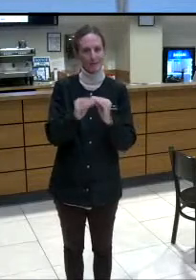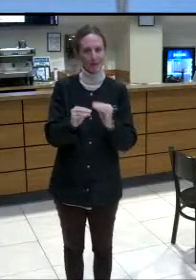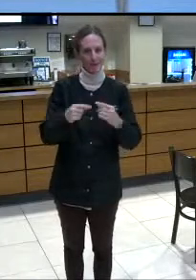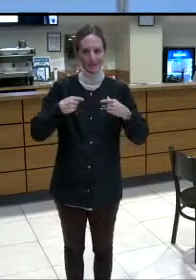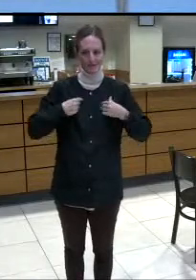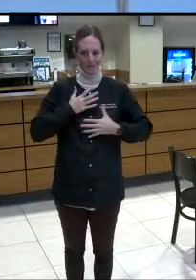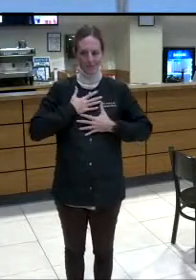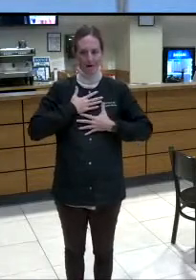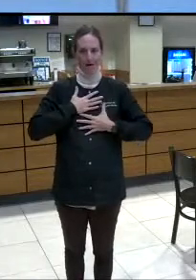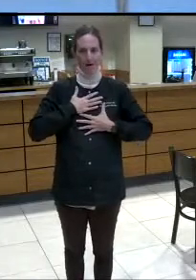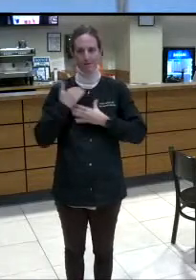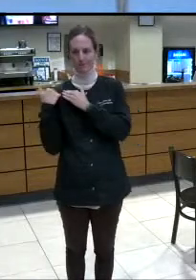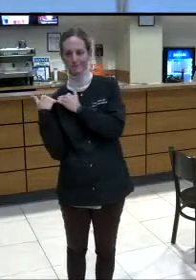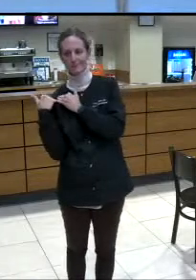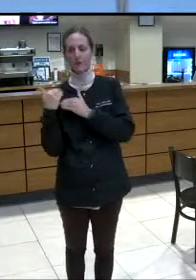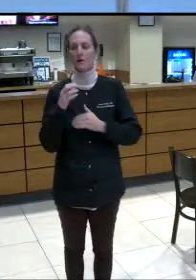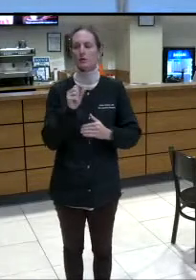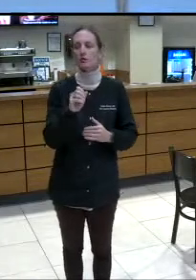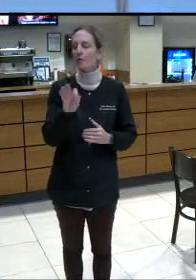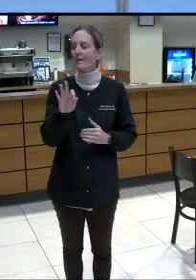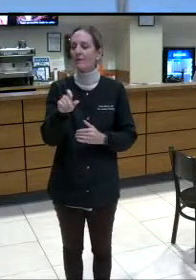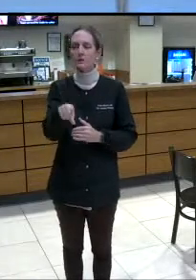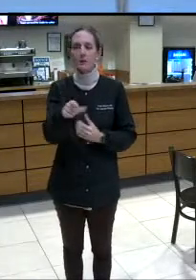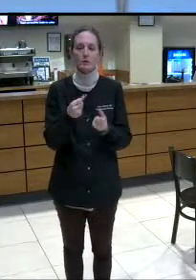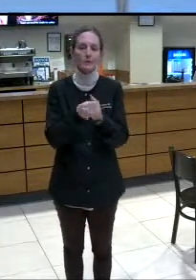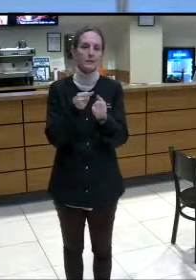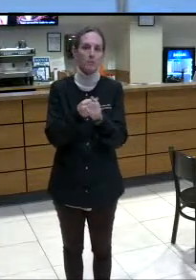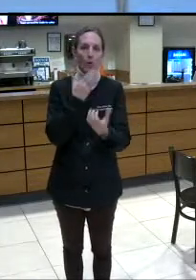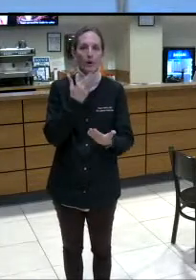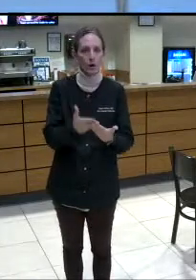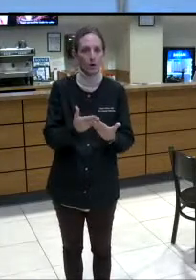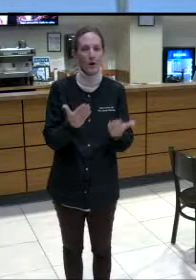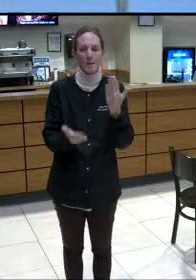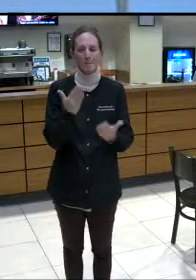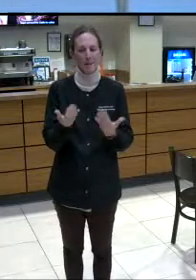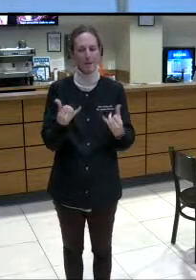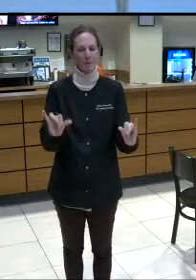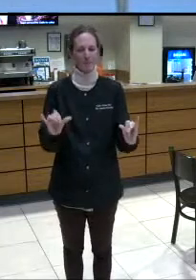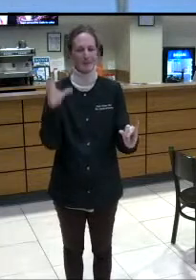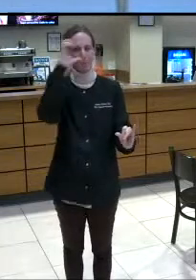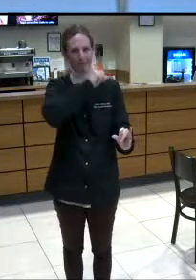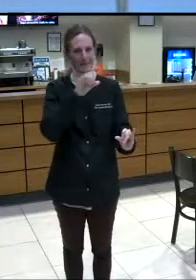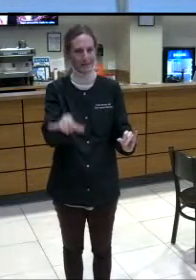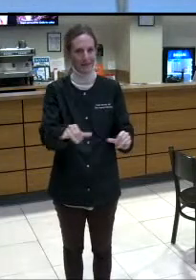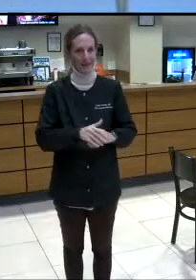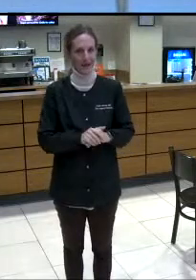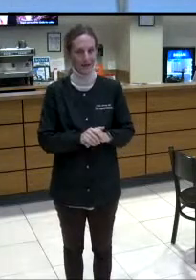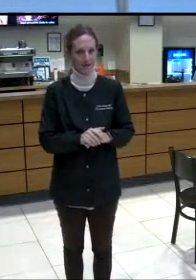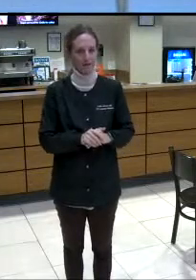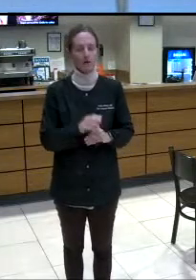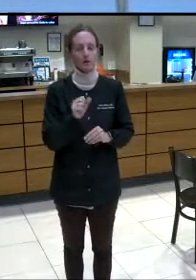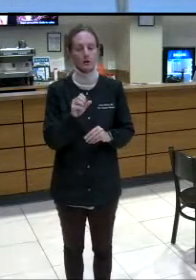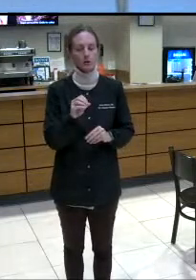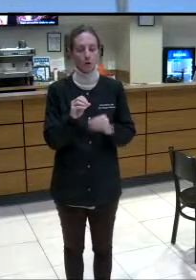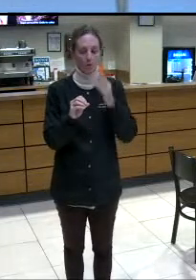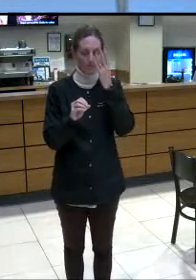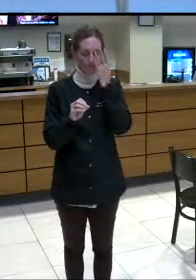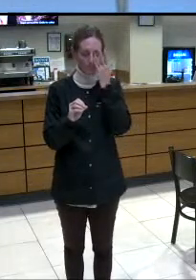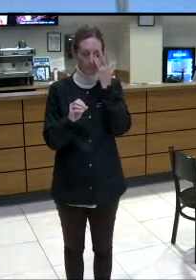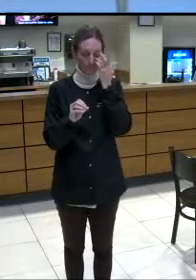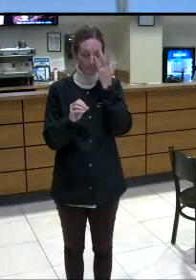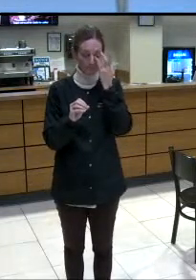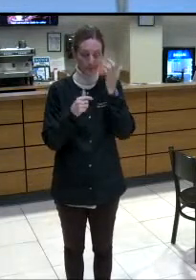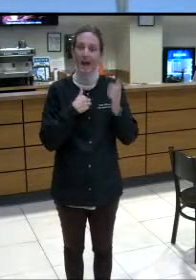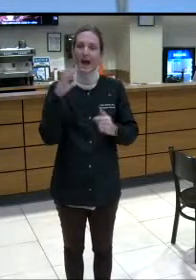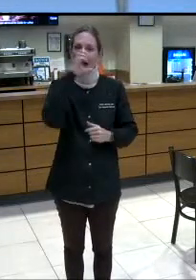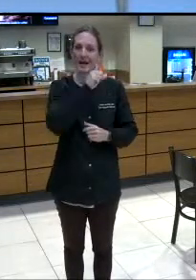be something that's supportive and good, we still might be missing this piece. And so I guess that would be my